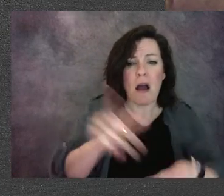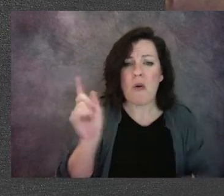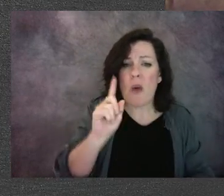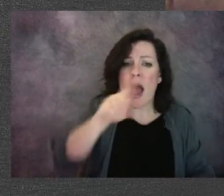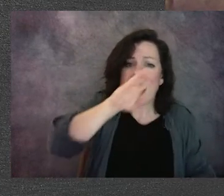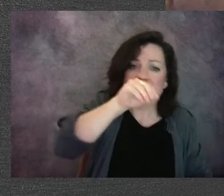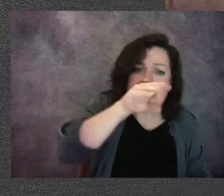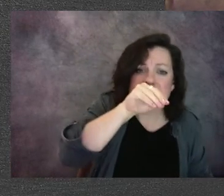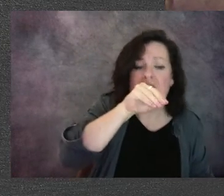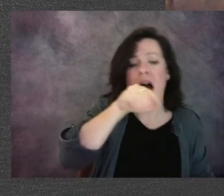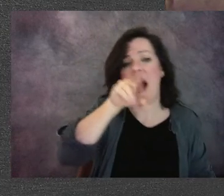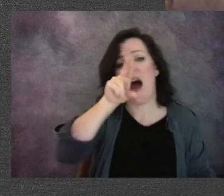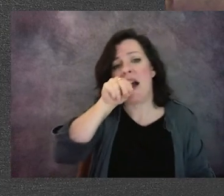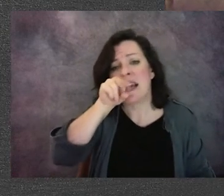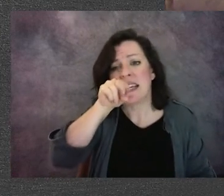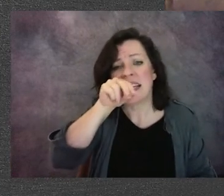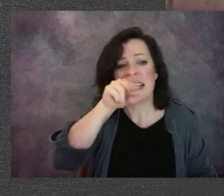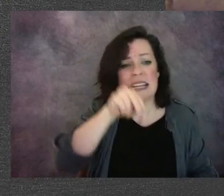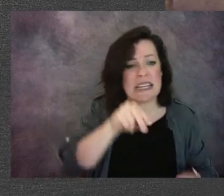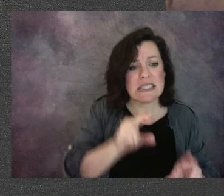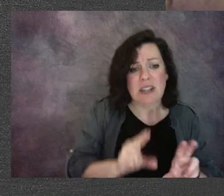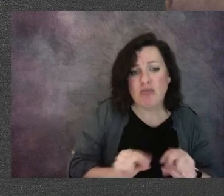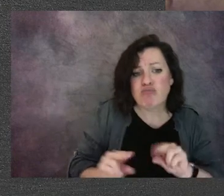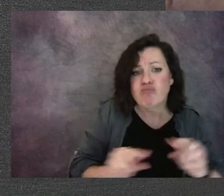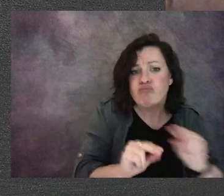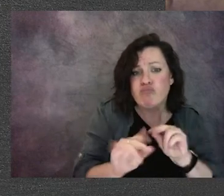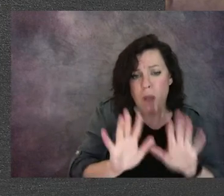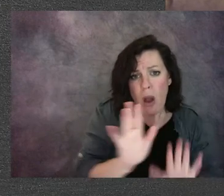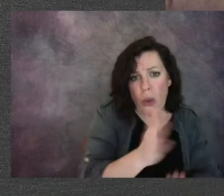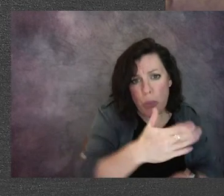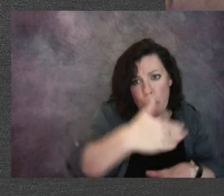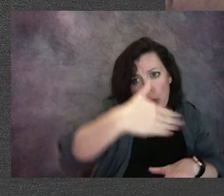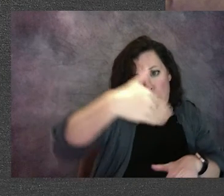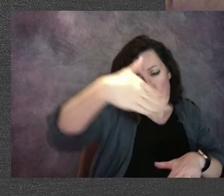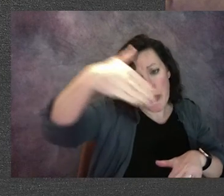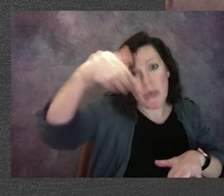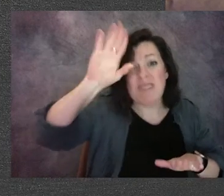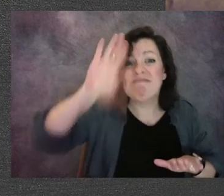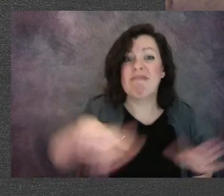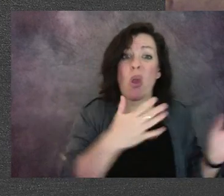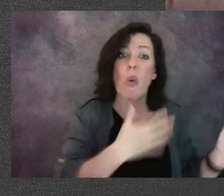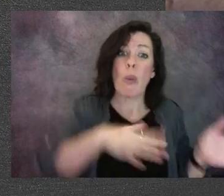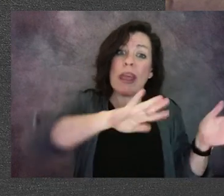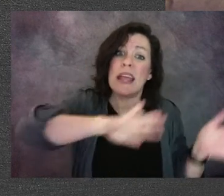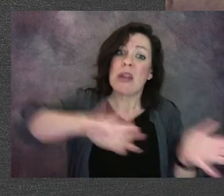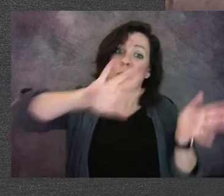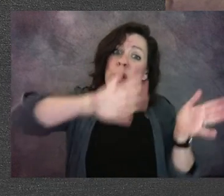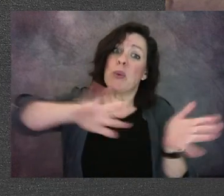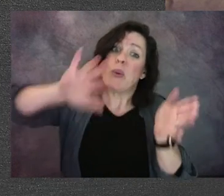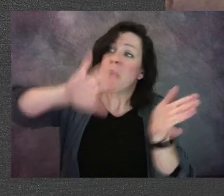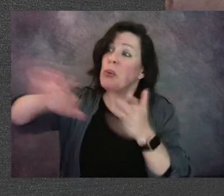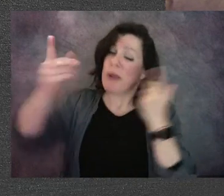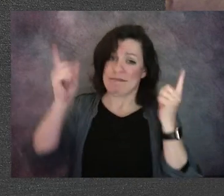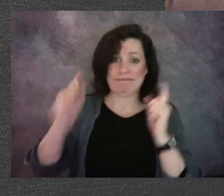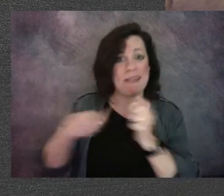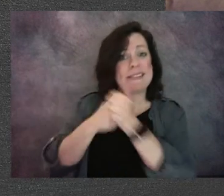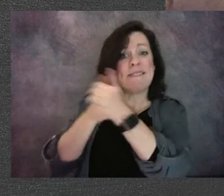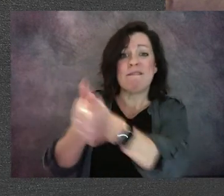Toward the marsh, over the ducks and geese, a leaf man's got to go where the wind